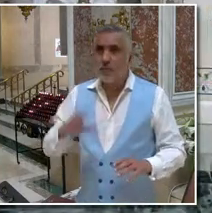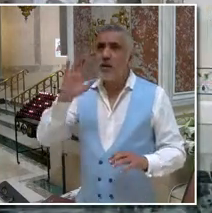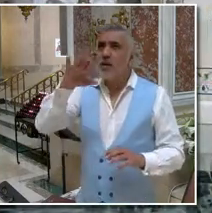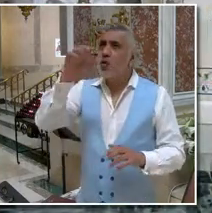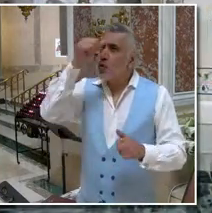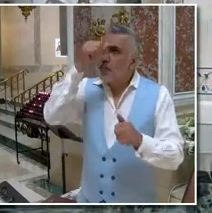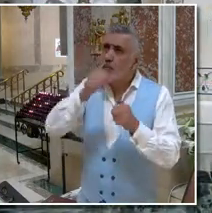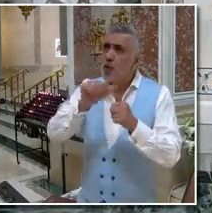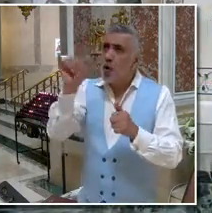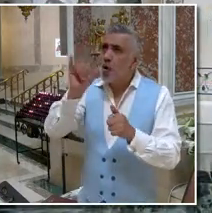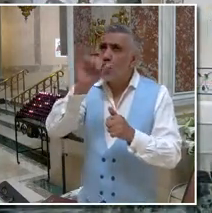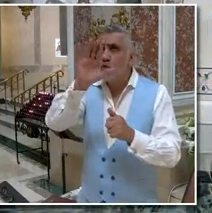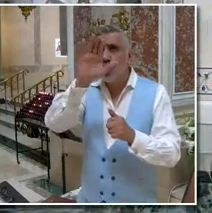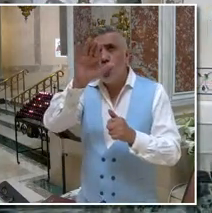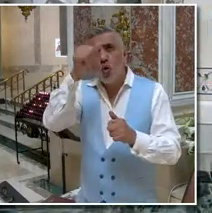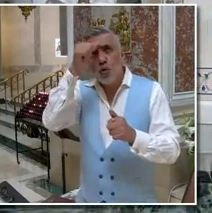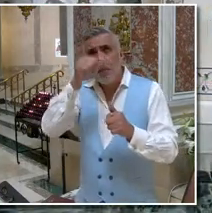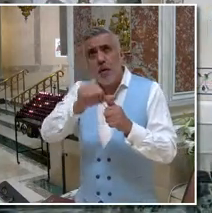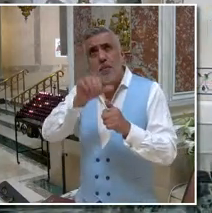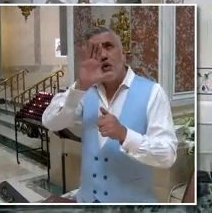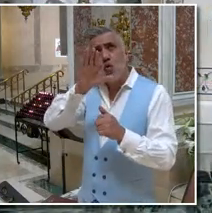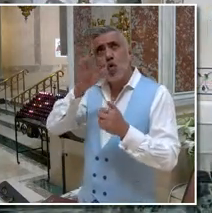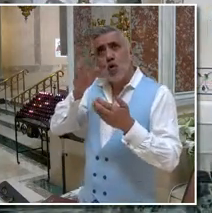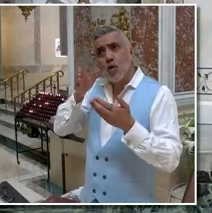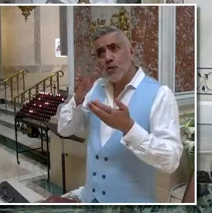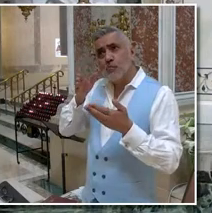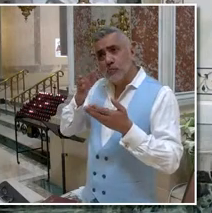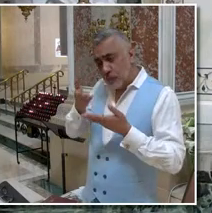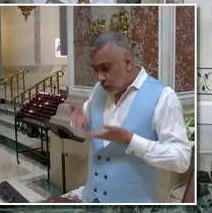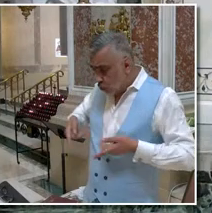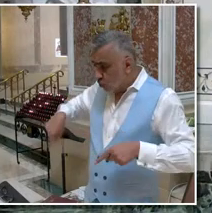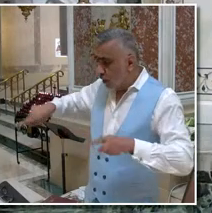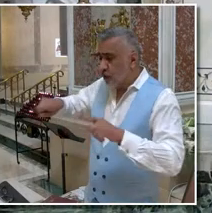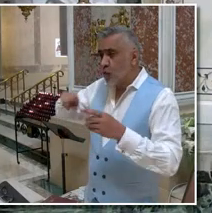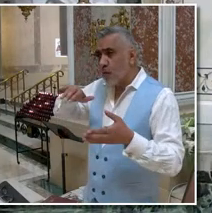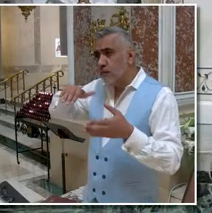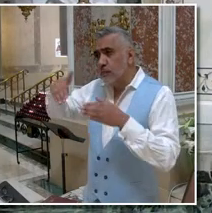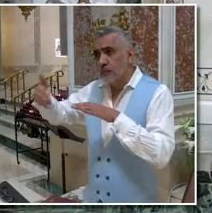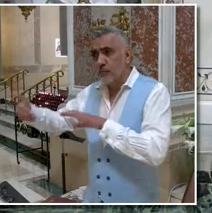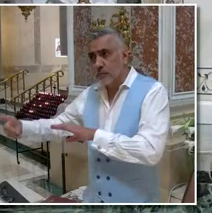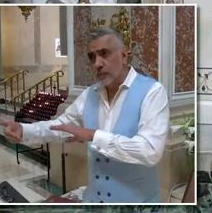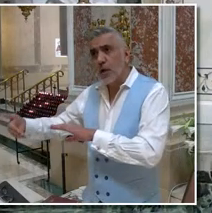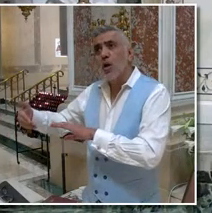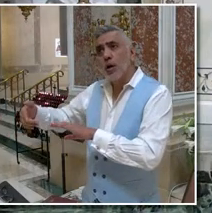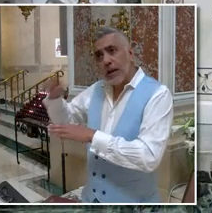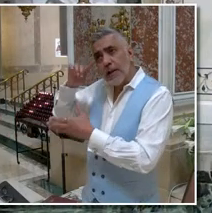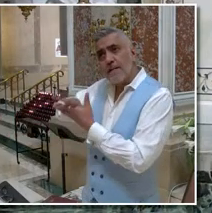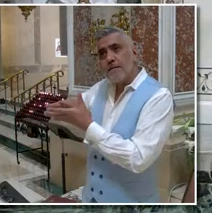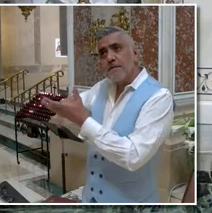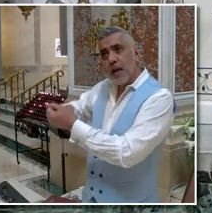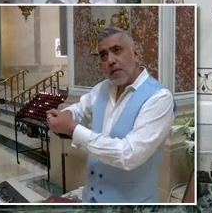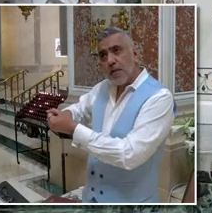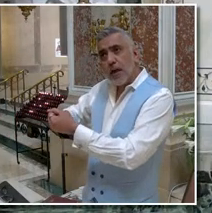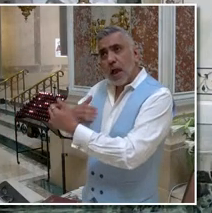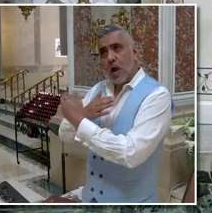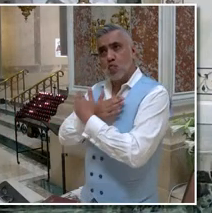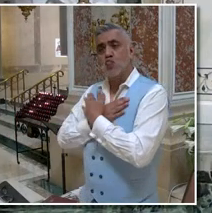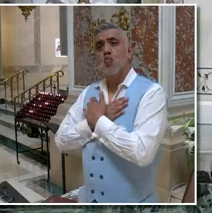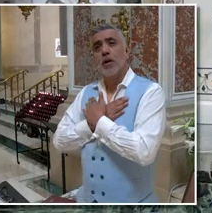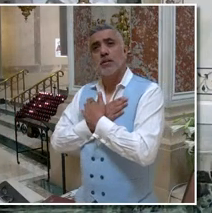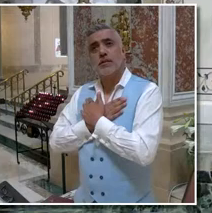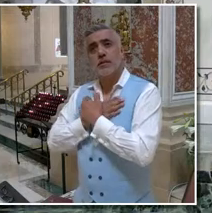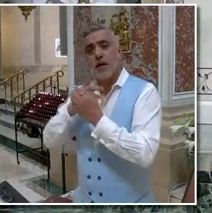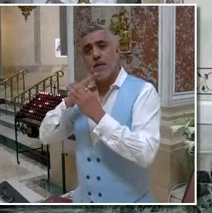Remember also, Lord, your servants who have gone before us with the sign of faith and rest in the sleep